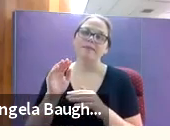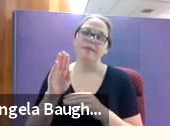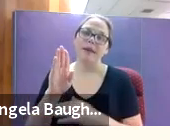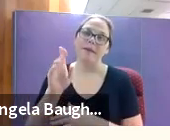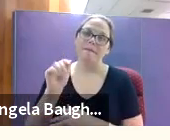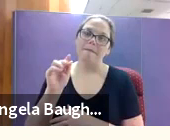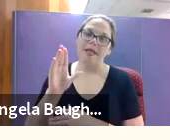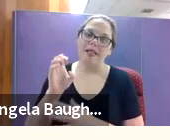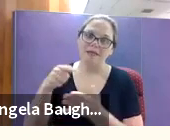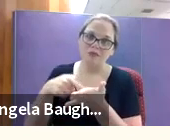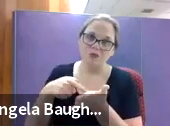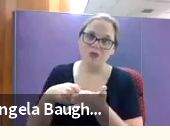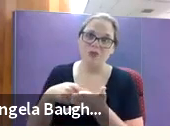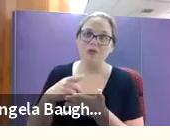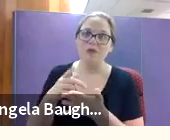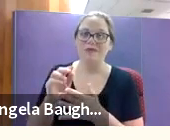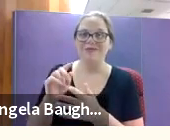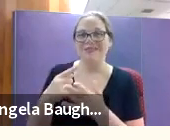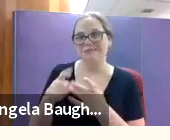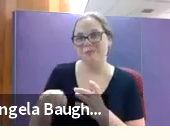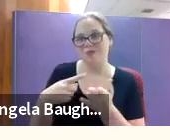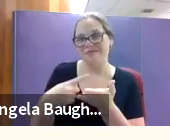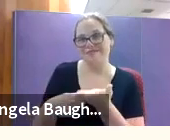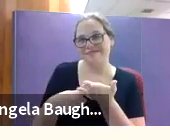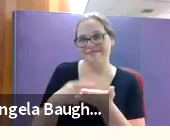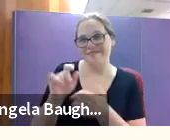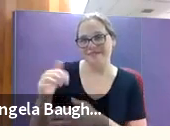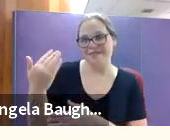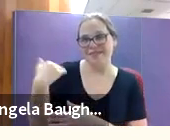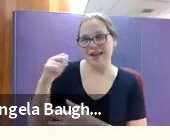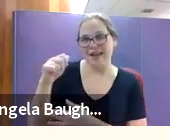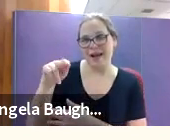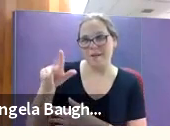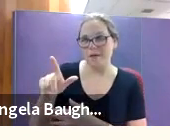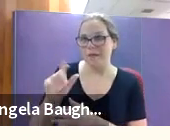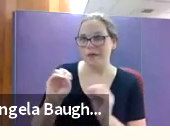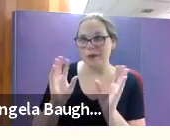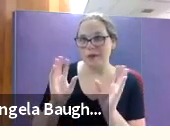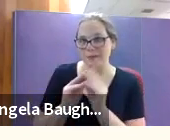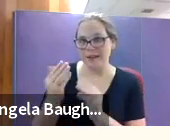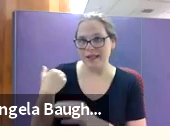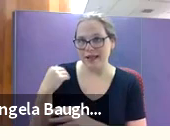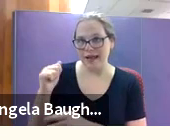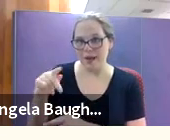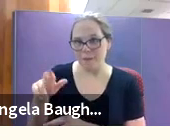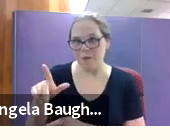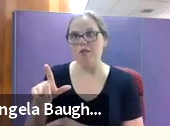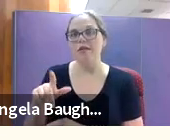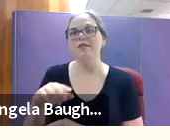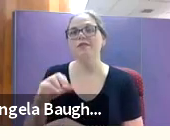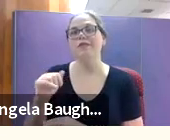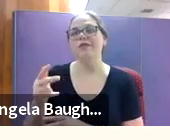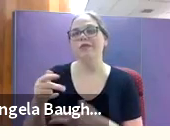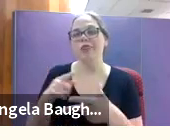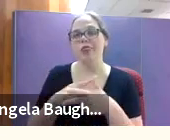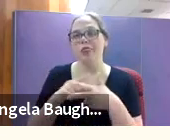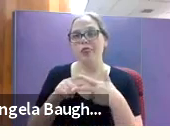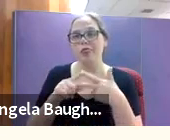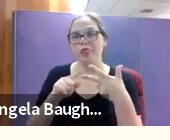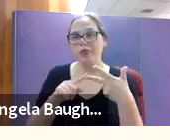conversation in April, but we didn't meet in April. So we have 3 organizations that are